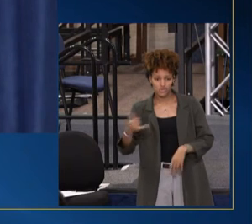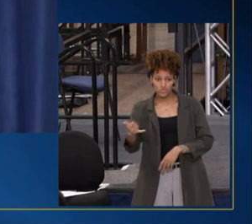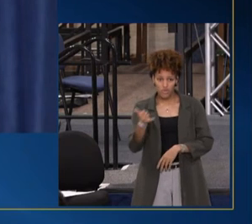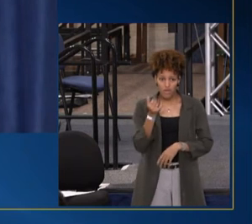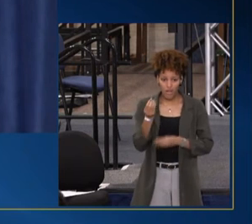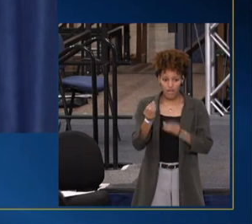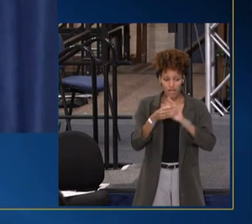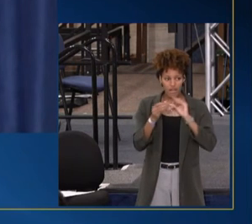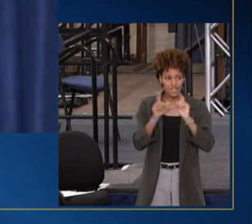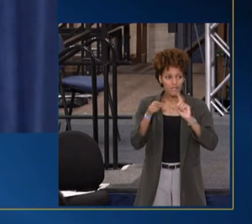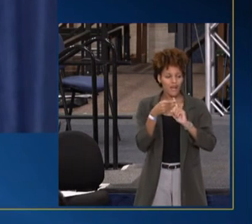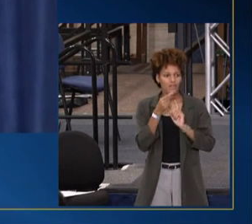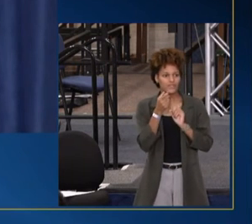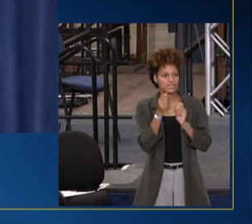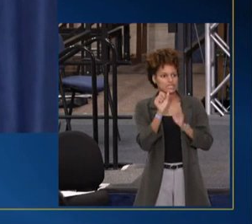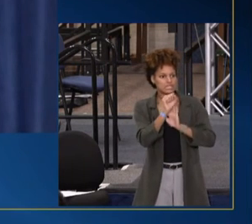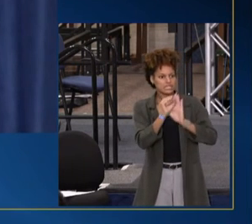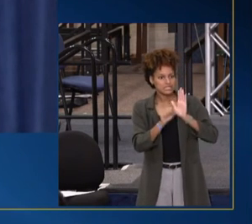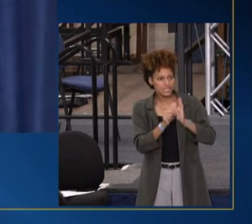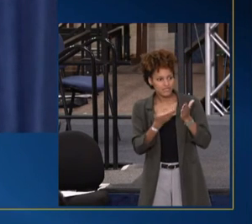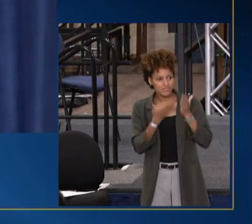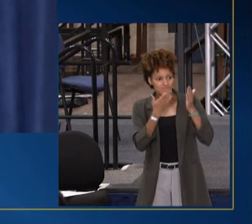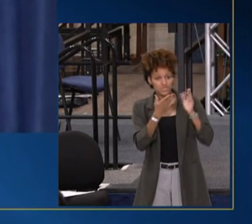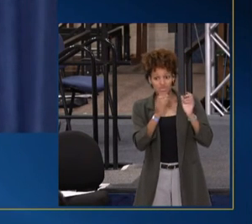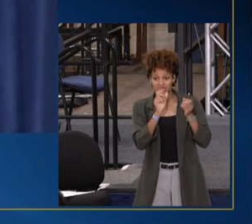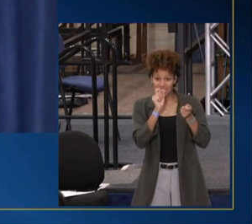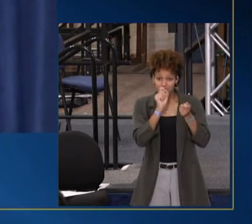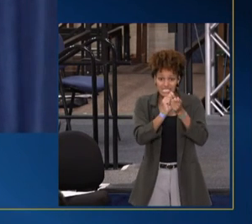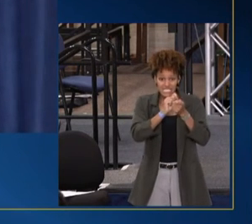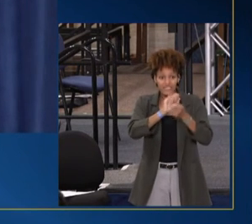to mention a piece of state legislation by bill number?